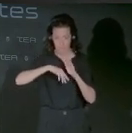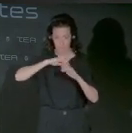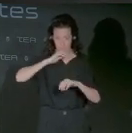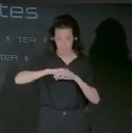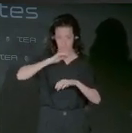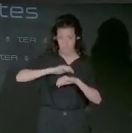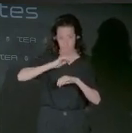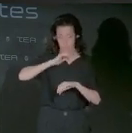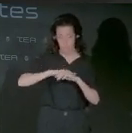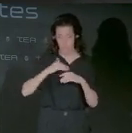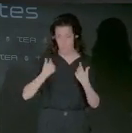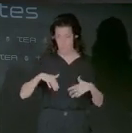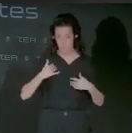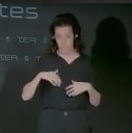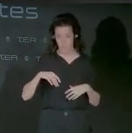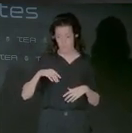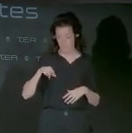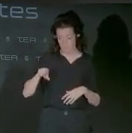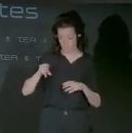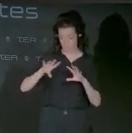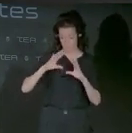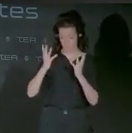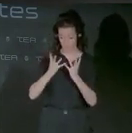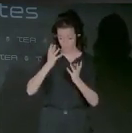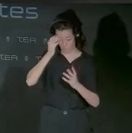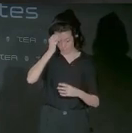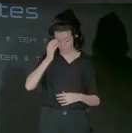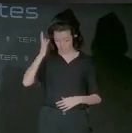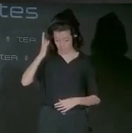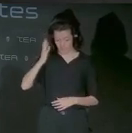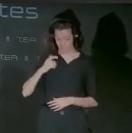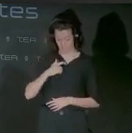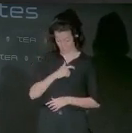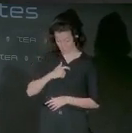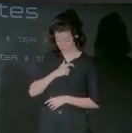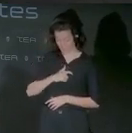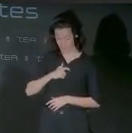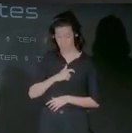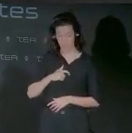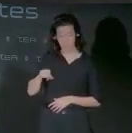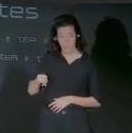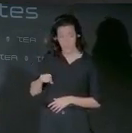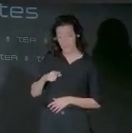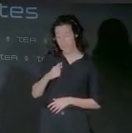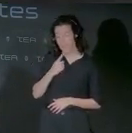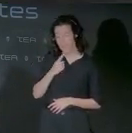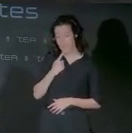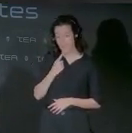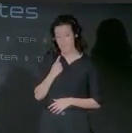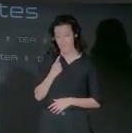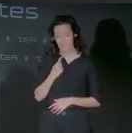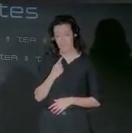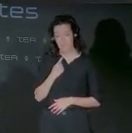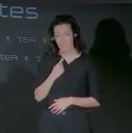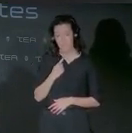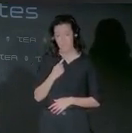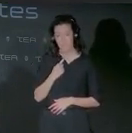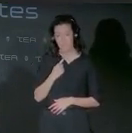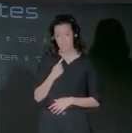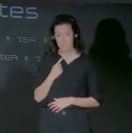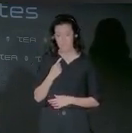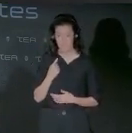communication, that actually let's halt here. We think what we're having, that is actually adaptable, it's